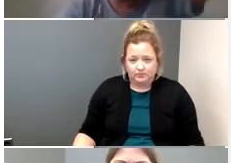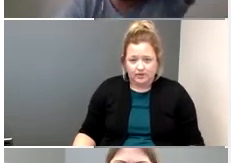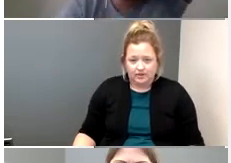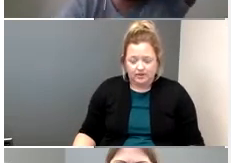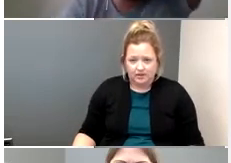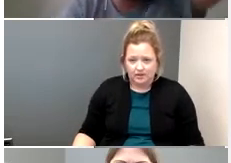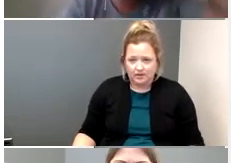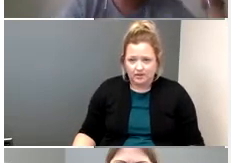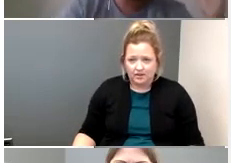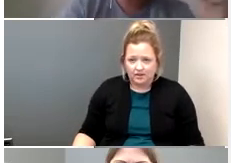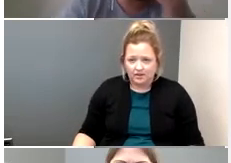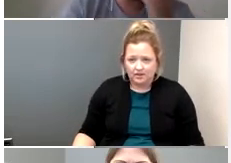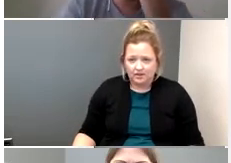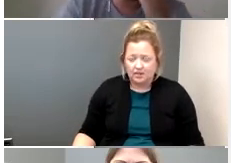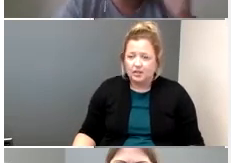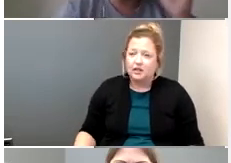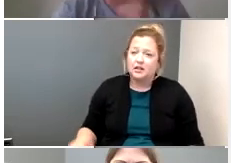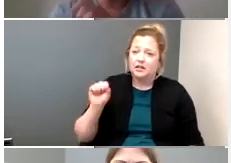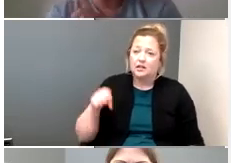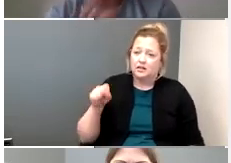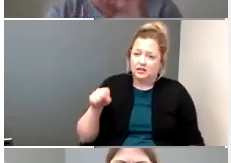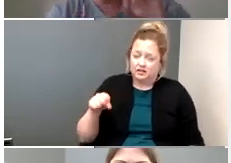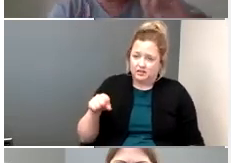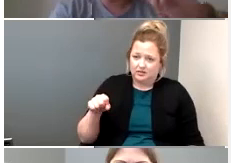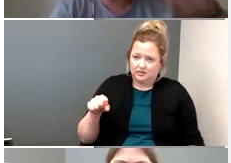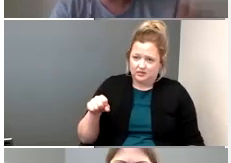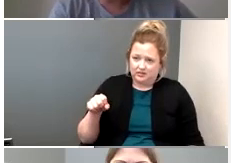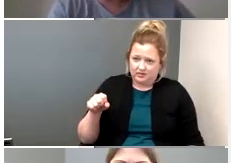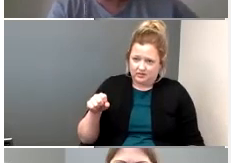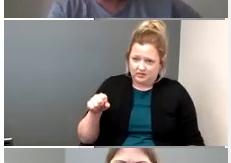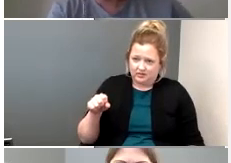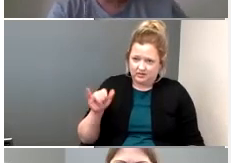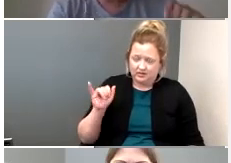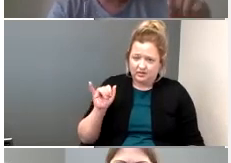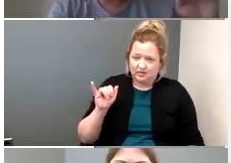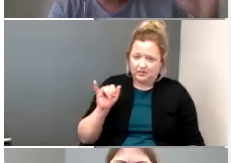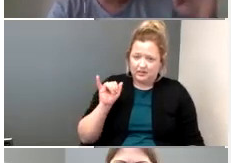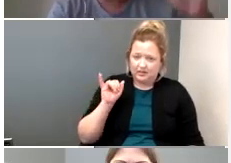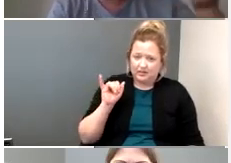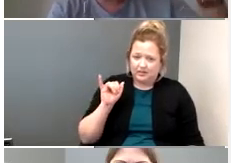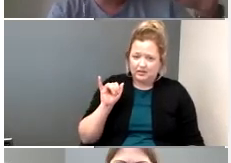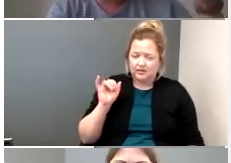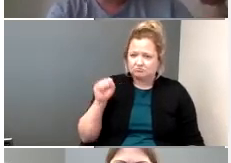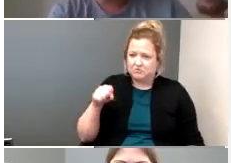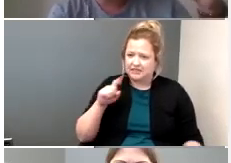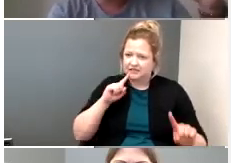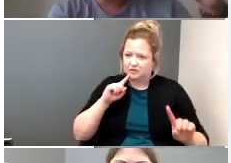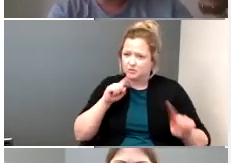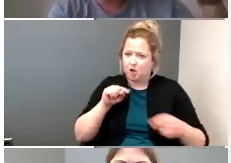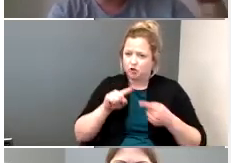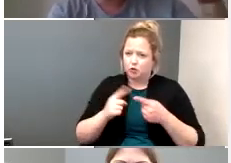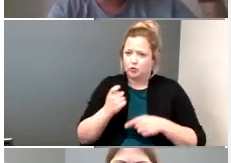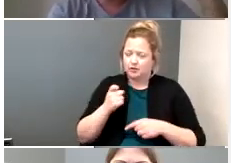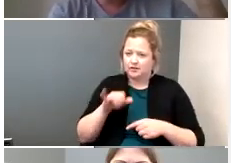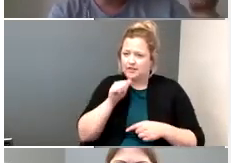Yes, MS tail recursion will degrade it to a loop, but that does not mean that you're not making redundant calls,